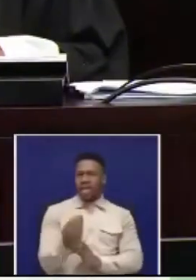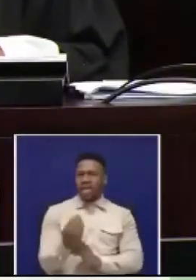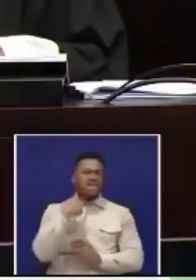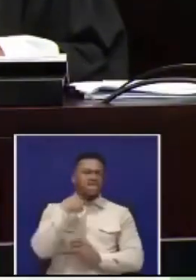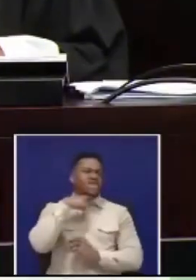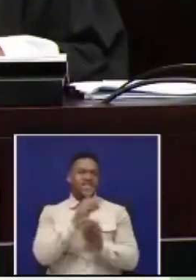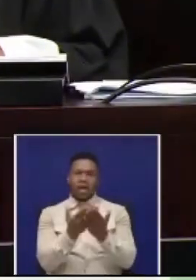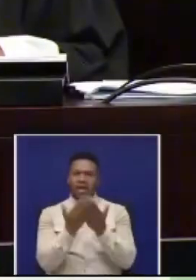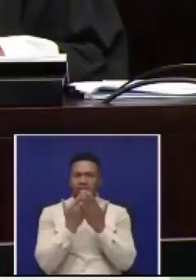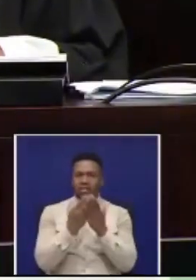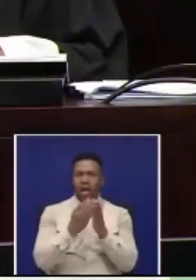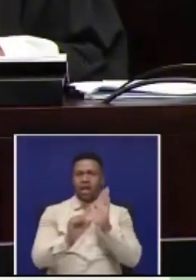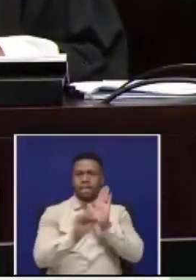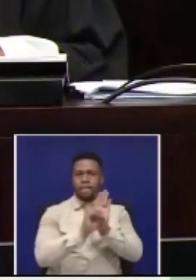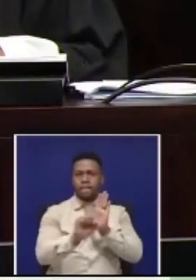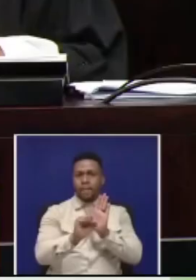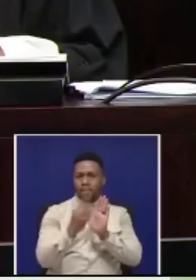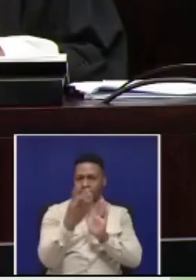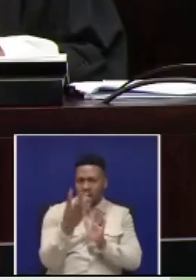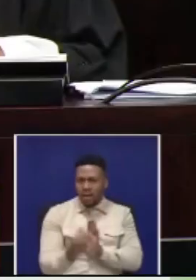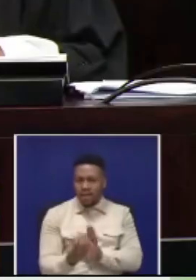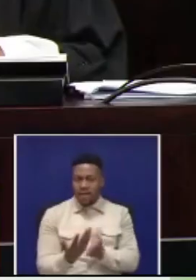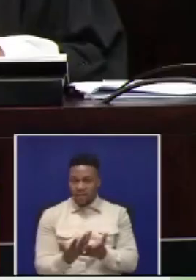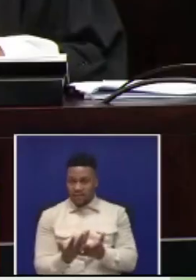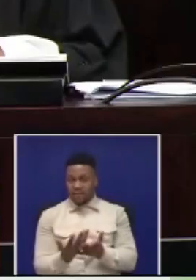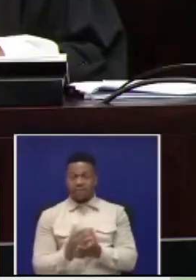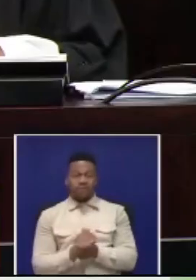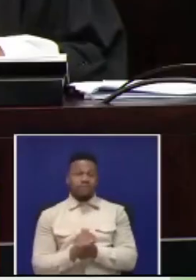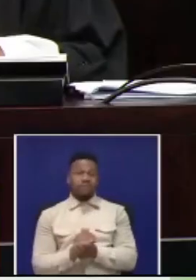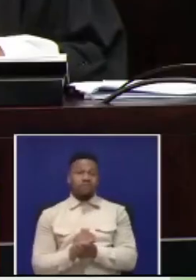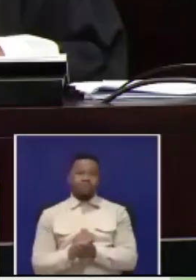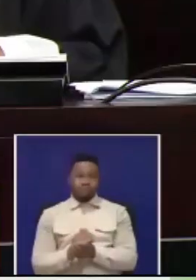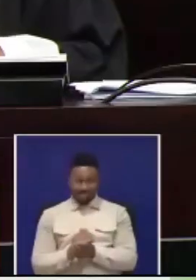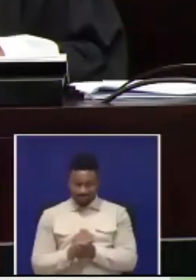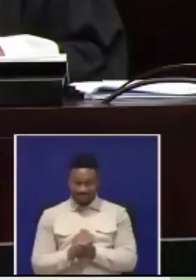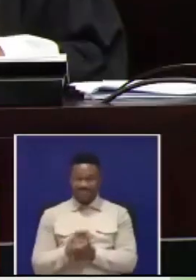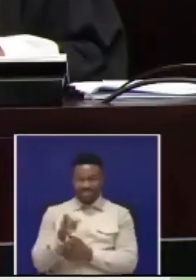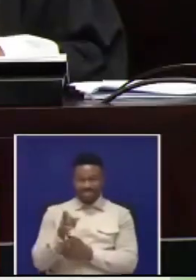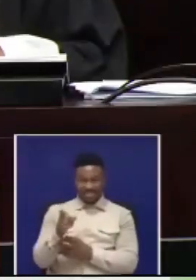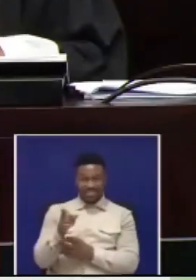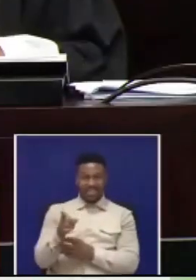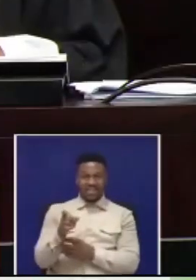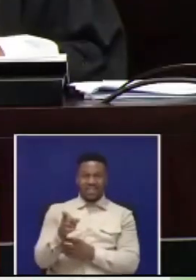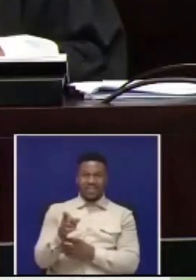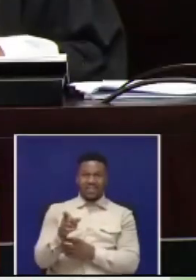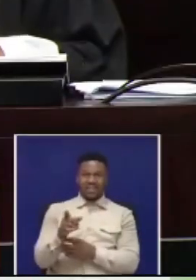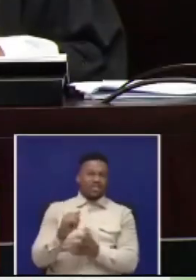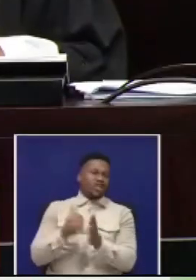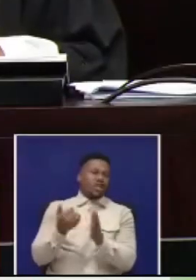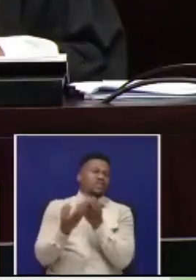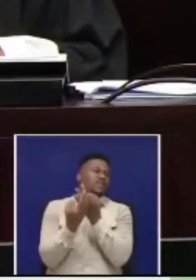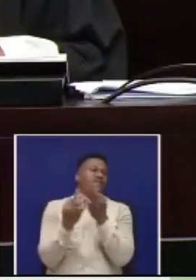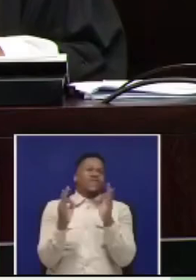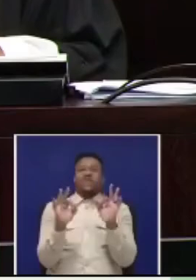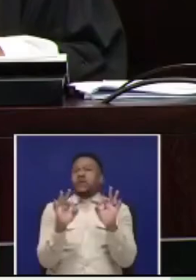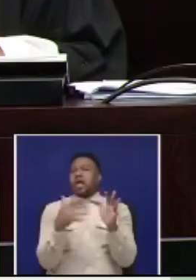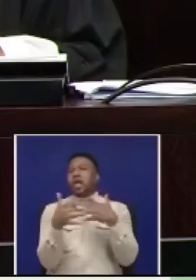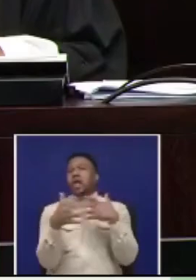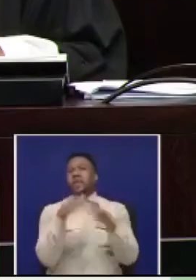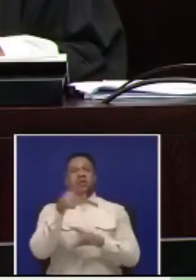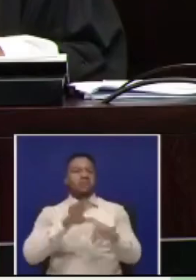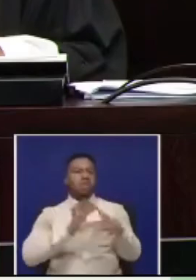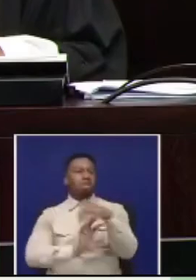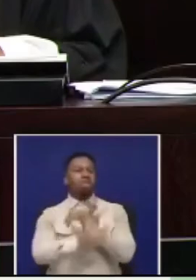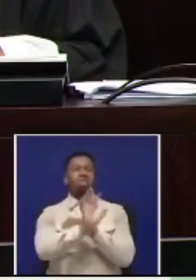and other documentation such as asylum seeker documentation. It is really sometimes just a free-for-all. And you only have to